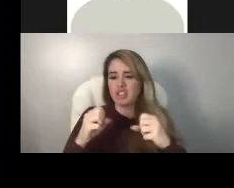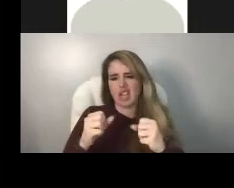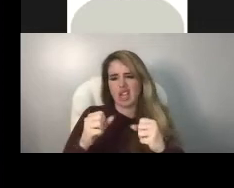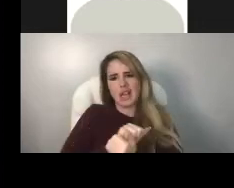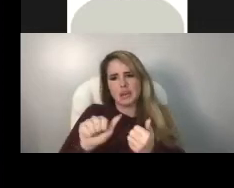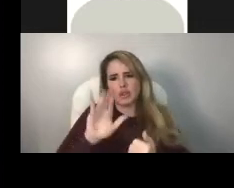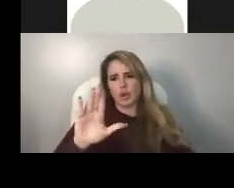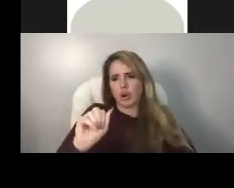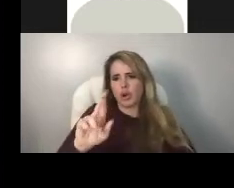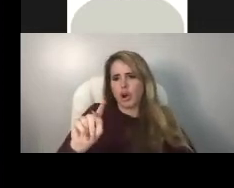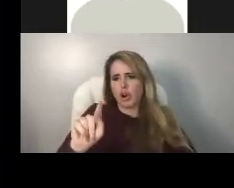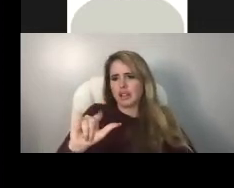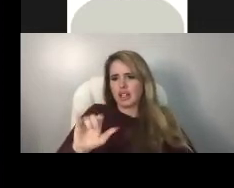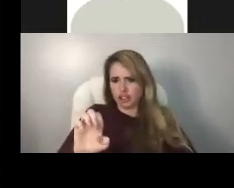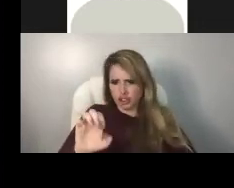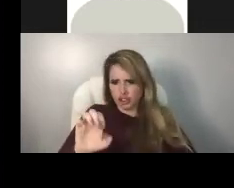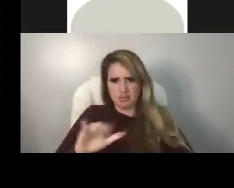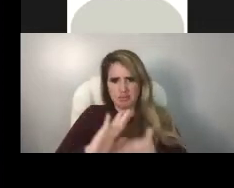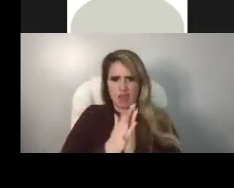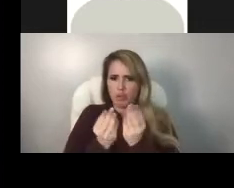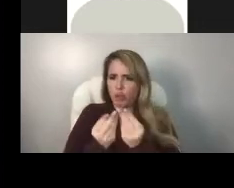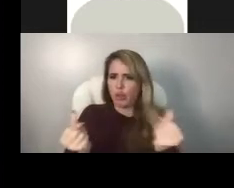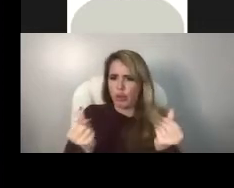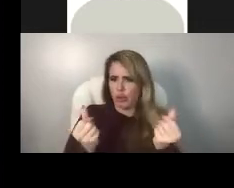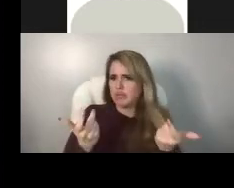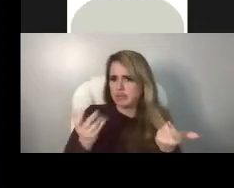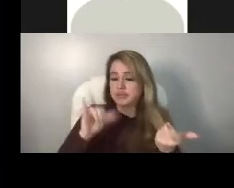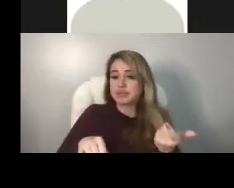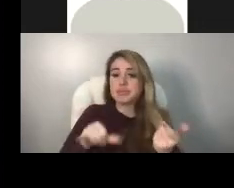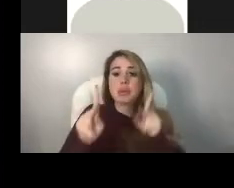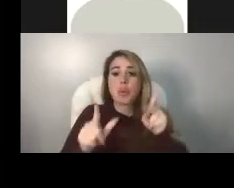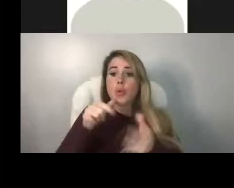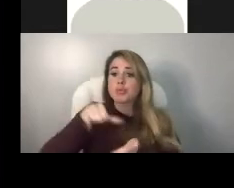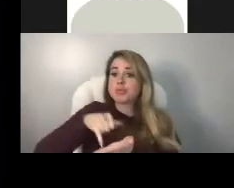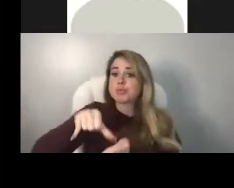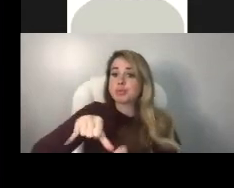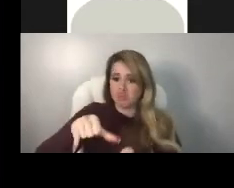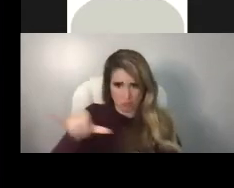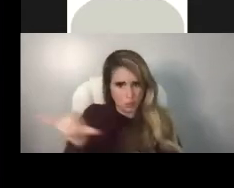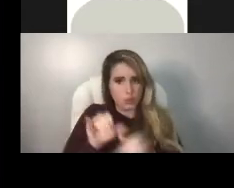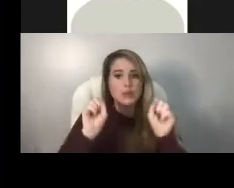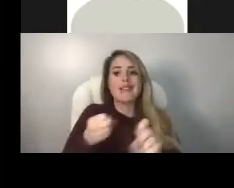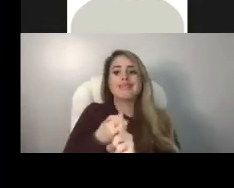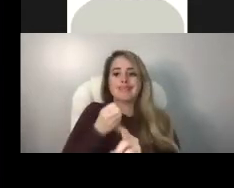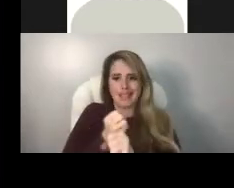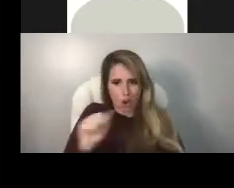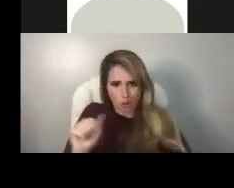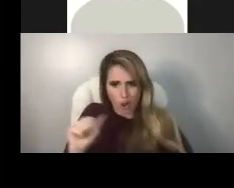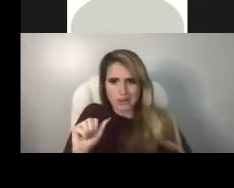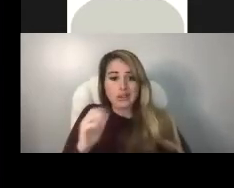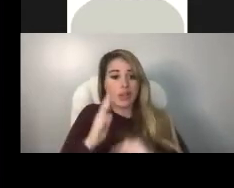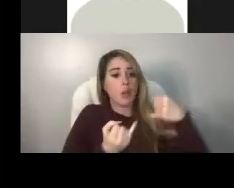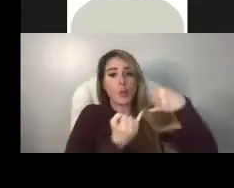cartilage can wear out quicker. People who are overweight are more likely to get arthritis than people who aren't.